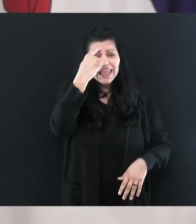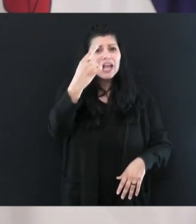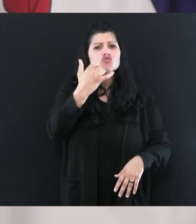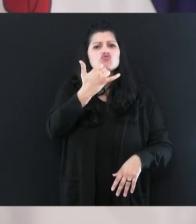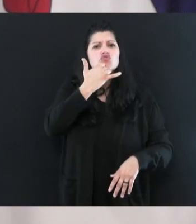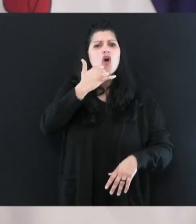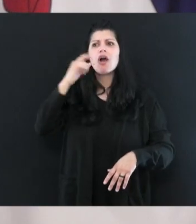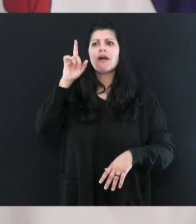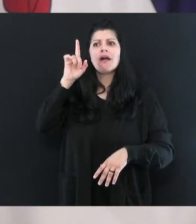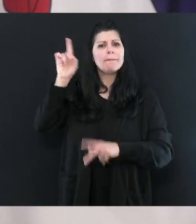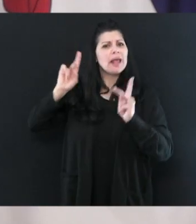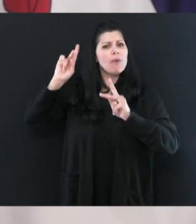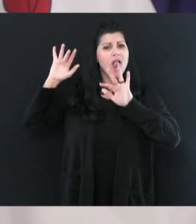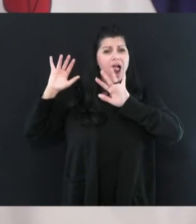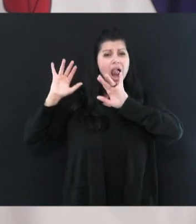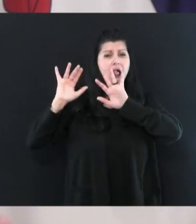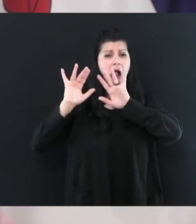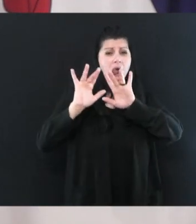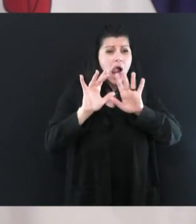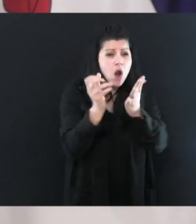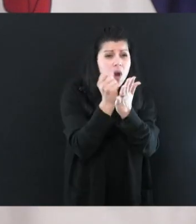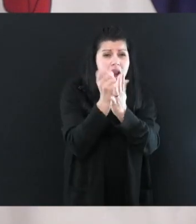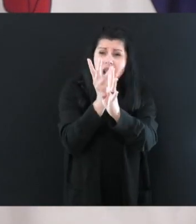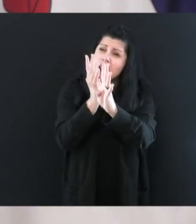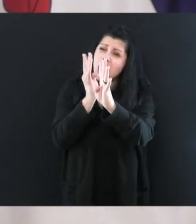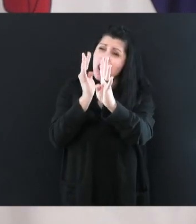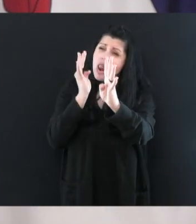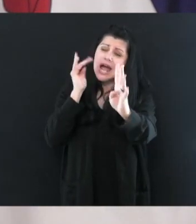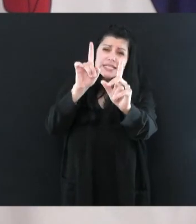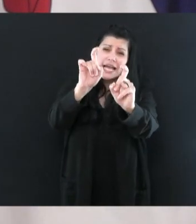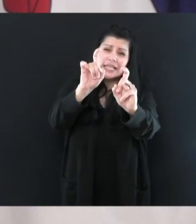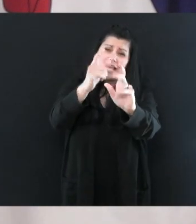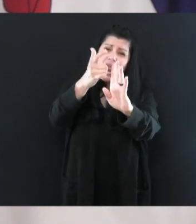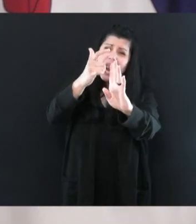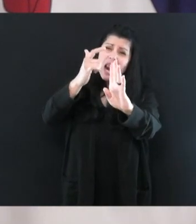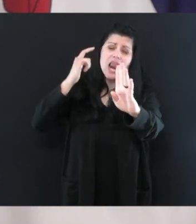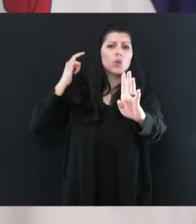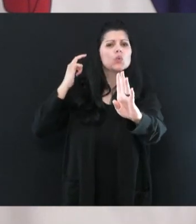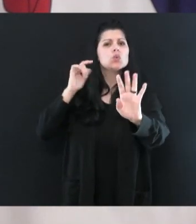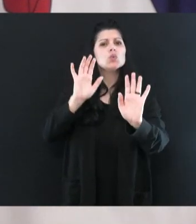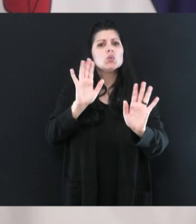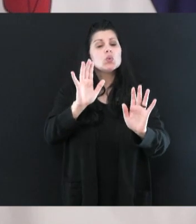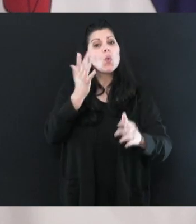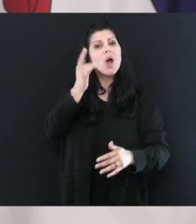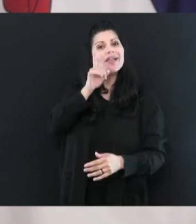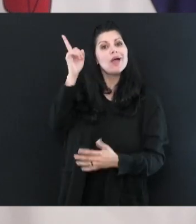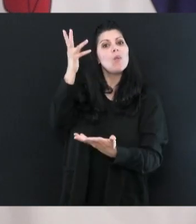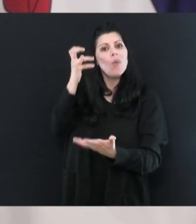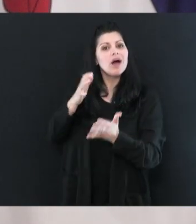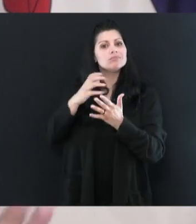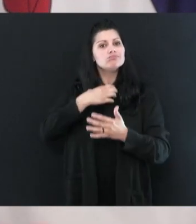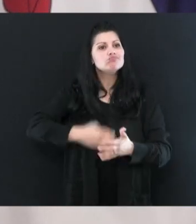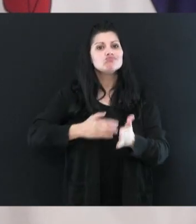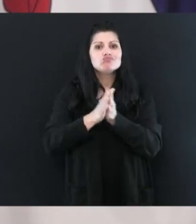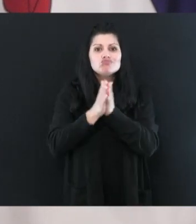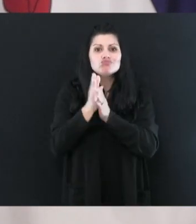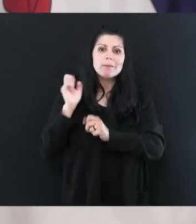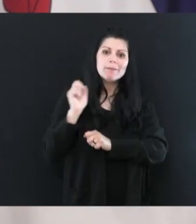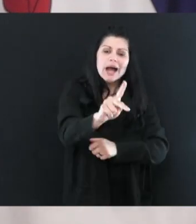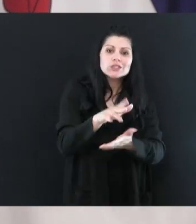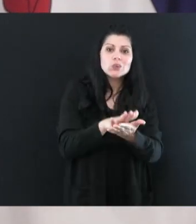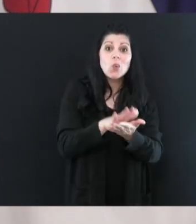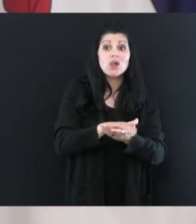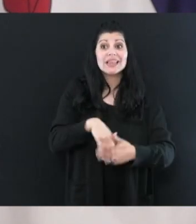they want to go back to school. But the beauty of the whole thing, the beauty of everything is the more they flood,